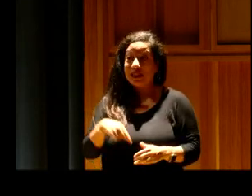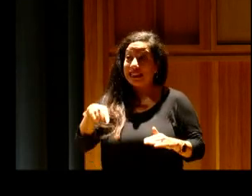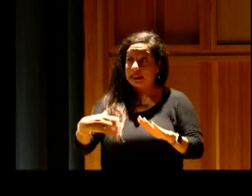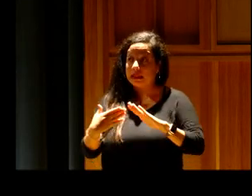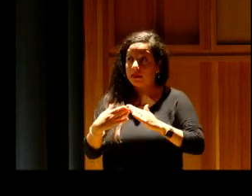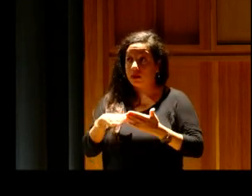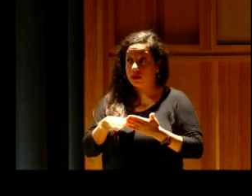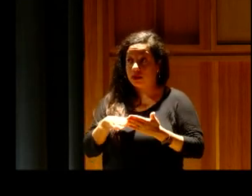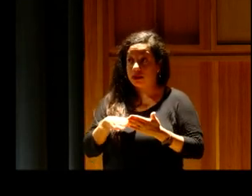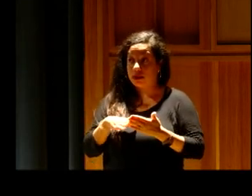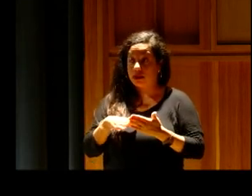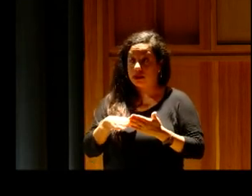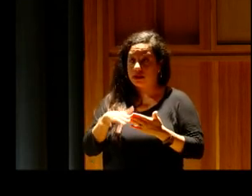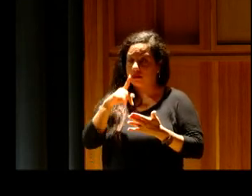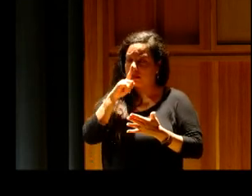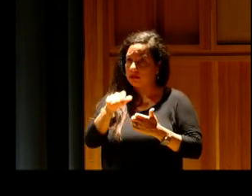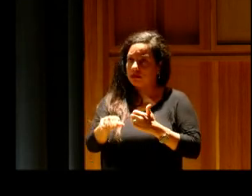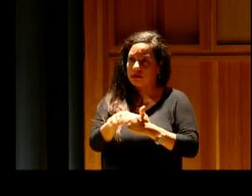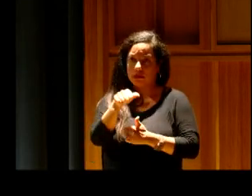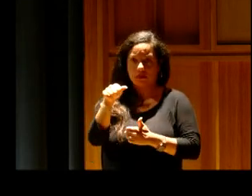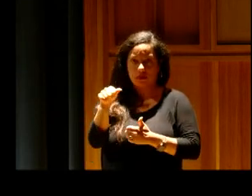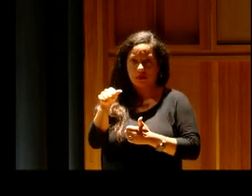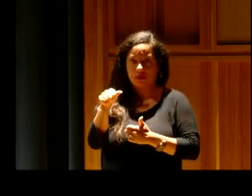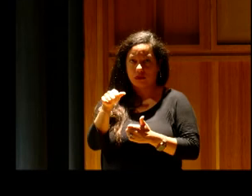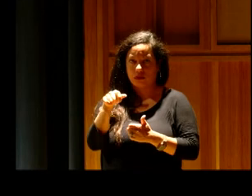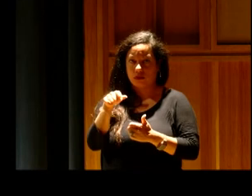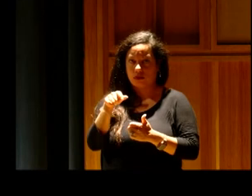against an absolute threat to its